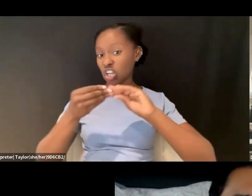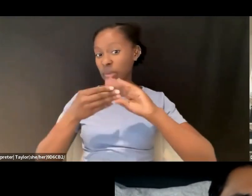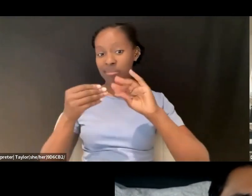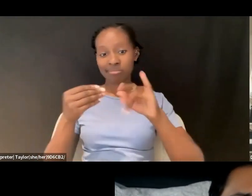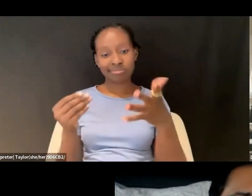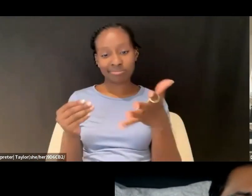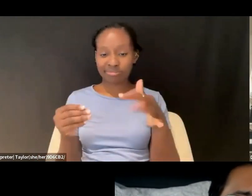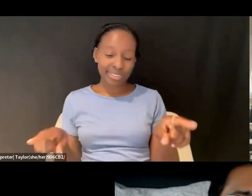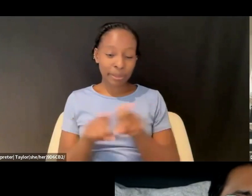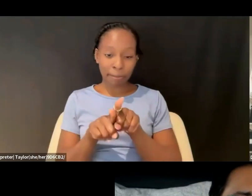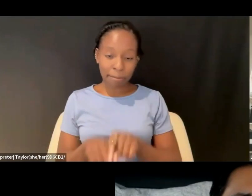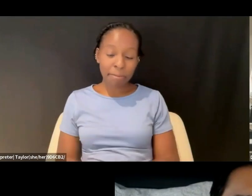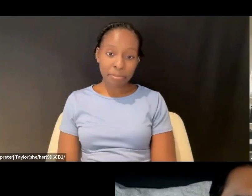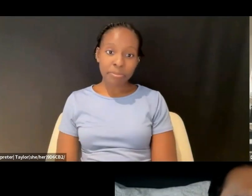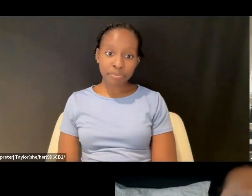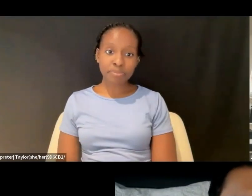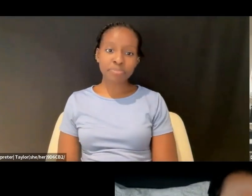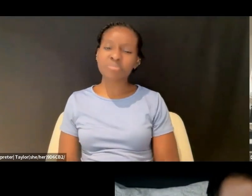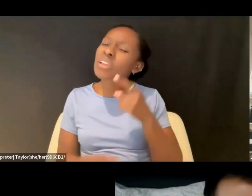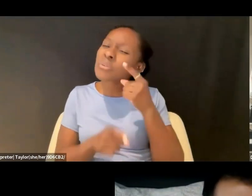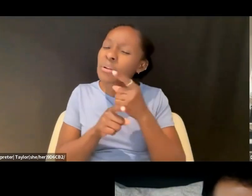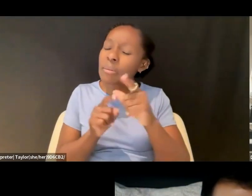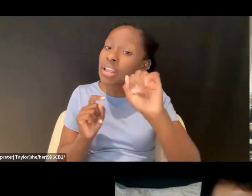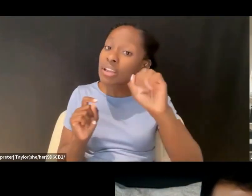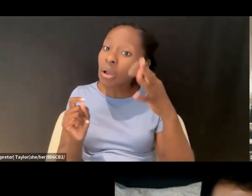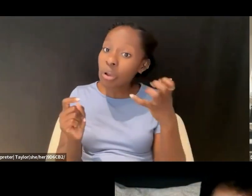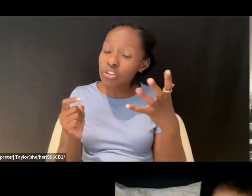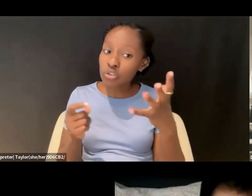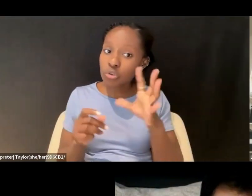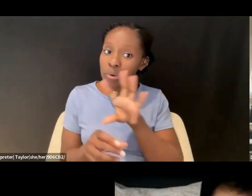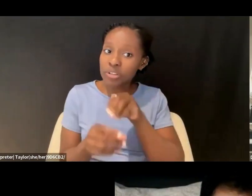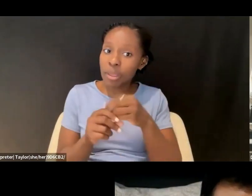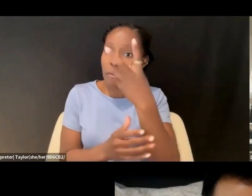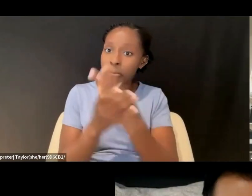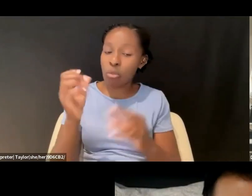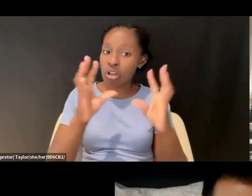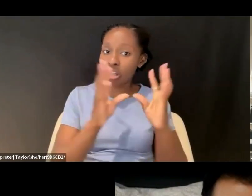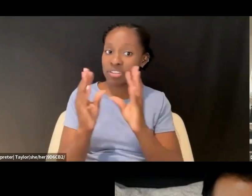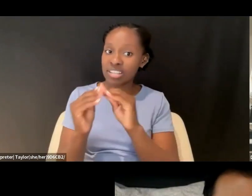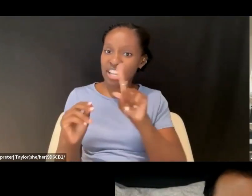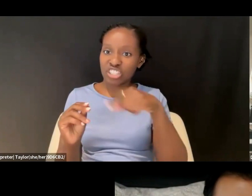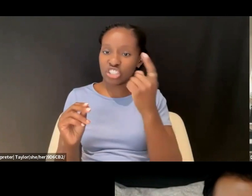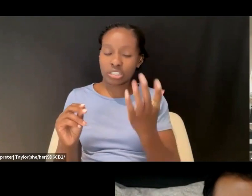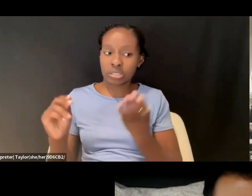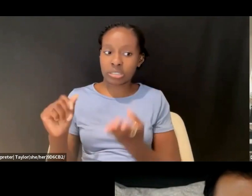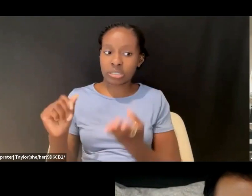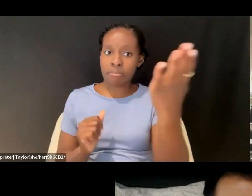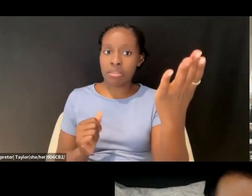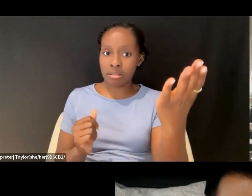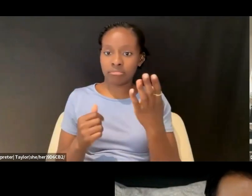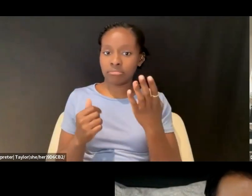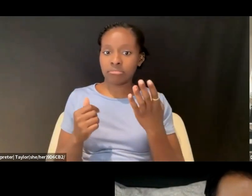same there. Right, but if I want to participate in both conferences, I can just submit as a